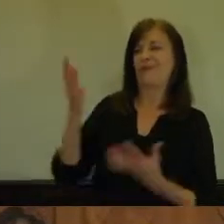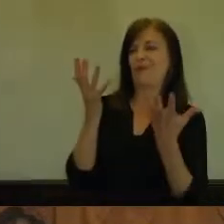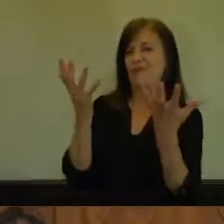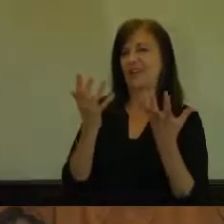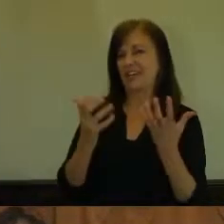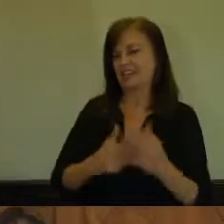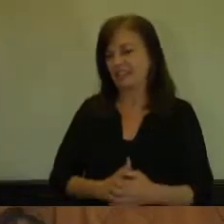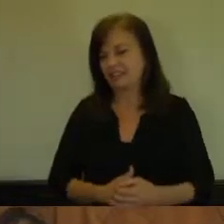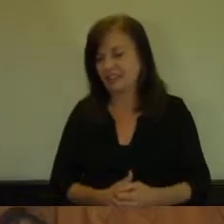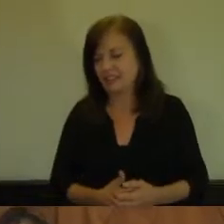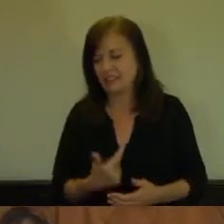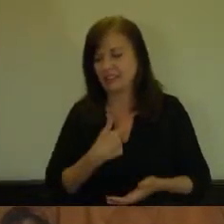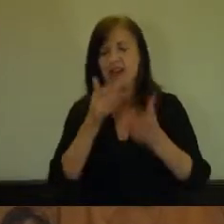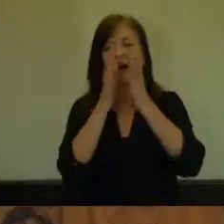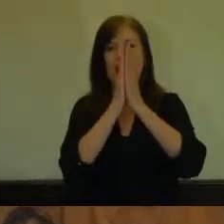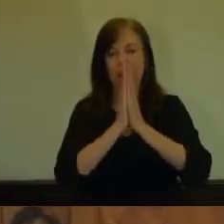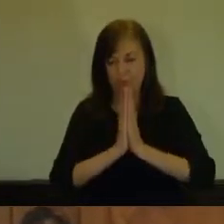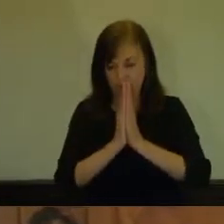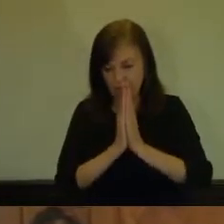and I pray